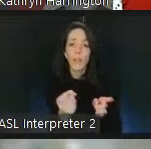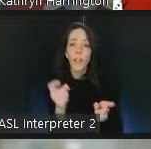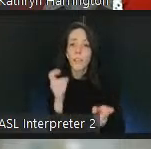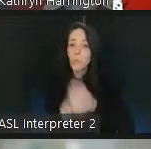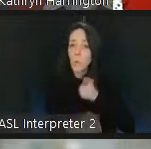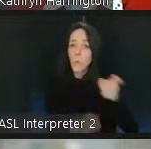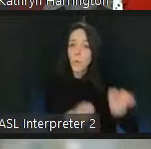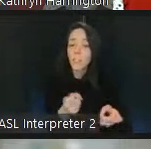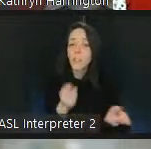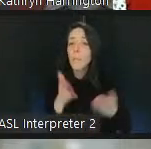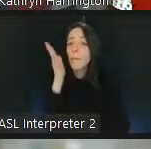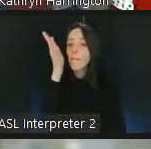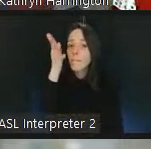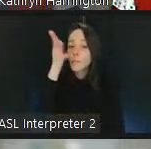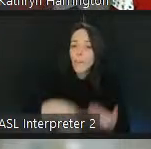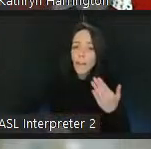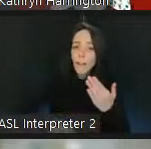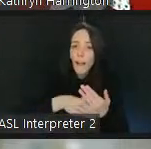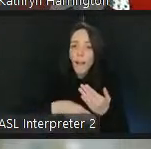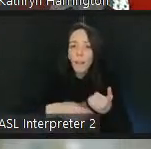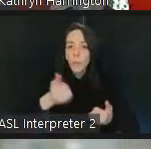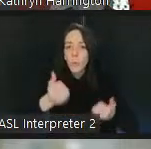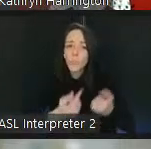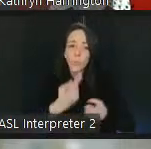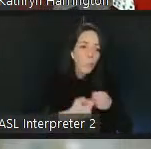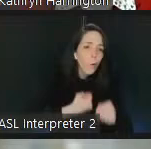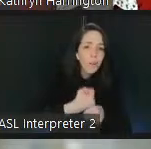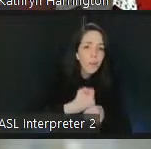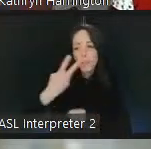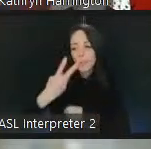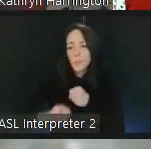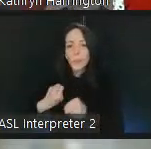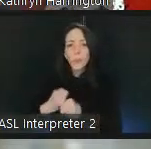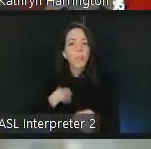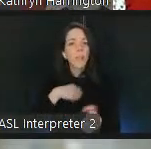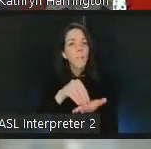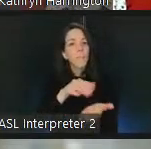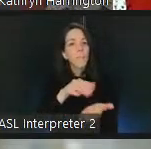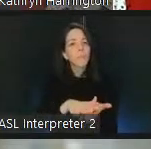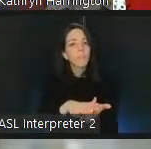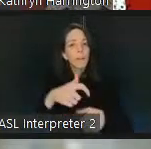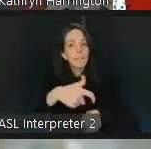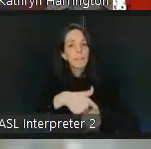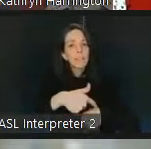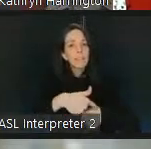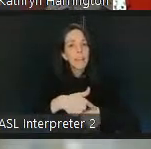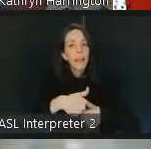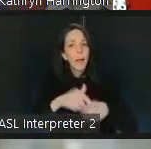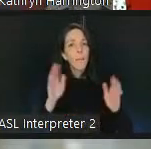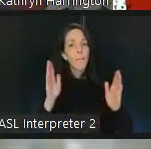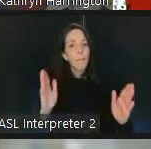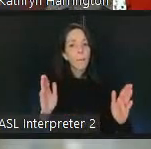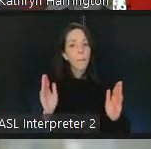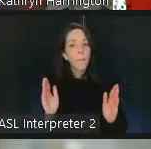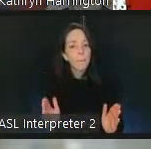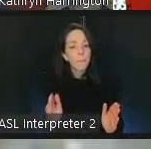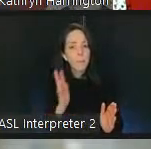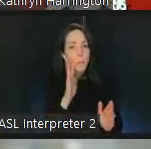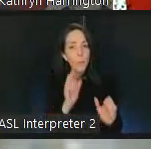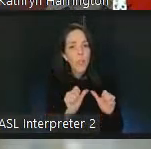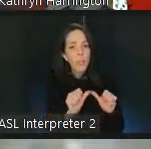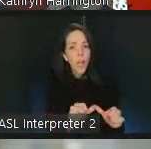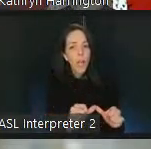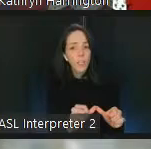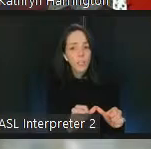say which ones are 1 year and which ones are 2 year, maybe say the time frame in that description. Because I think that